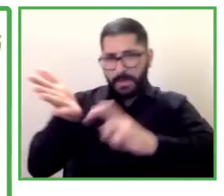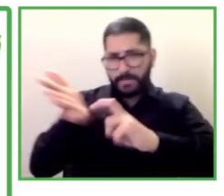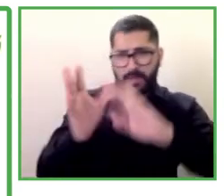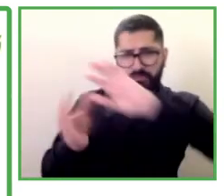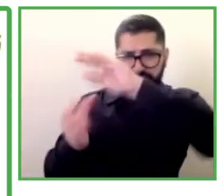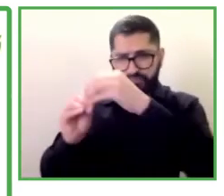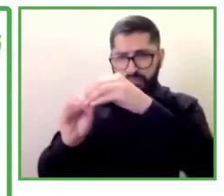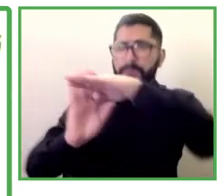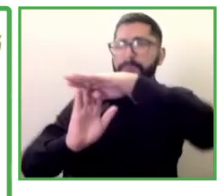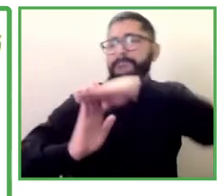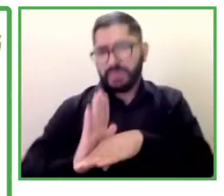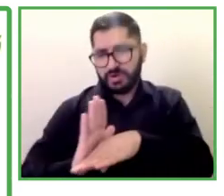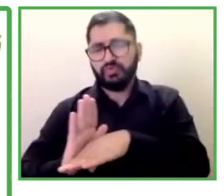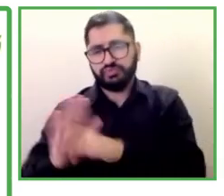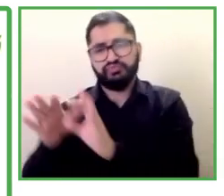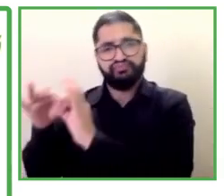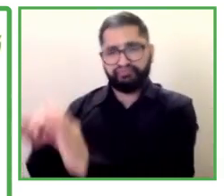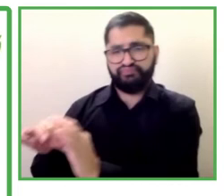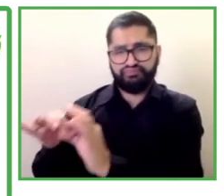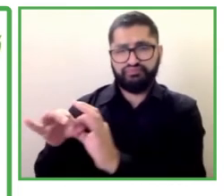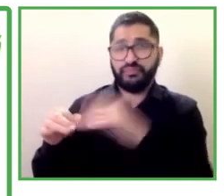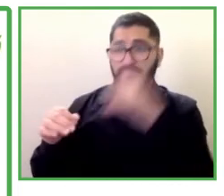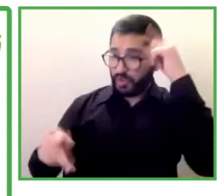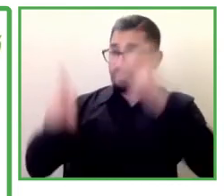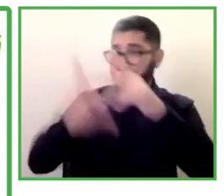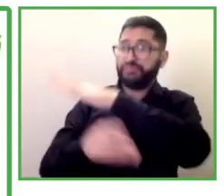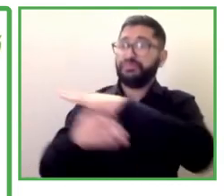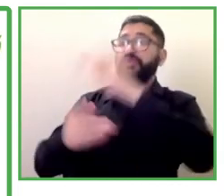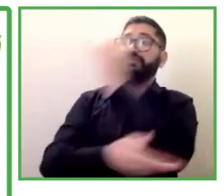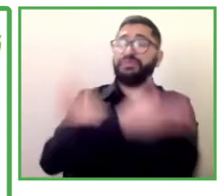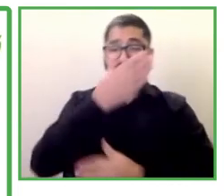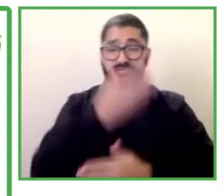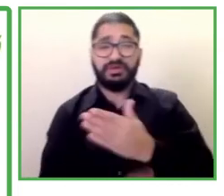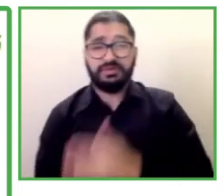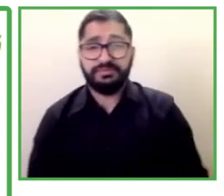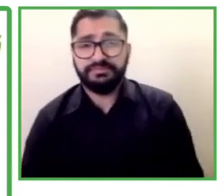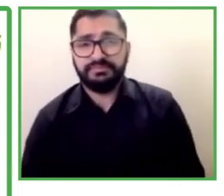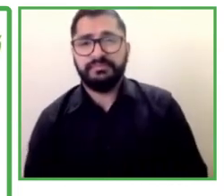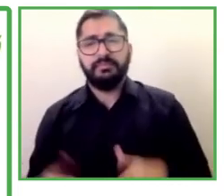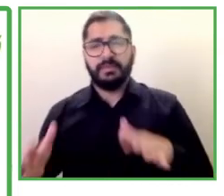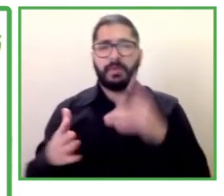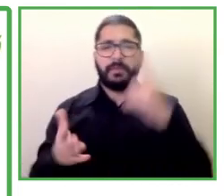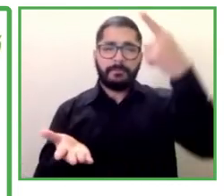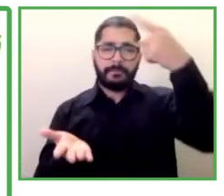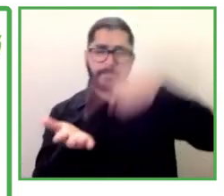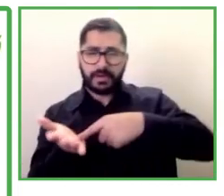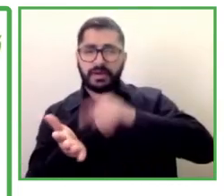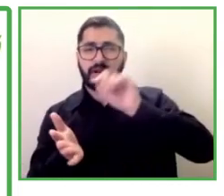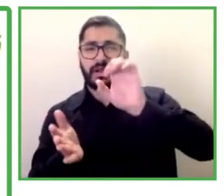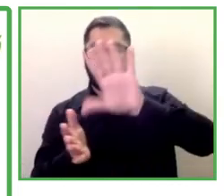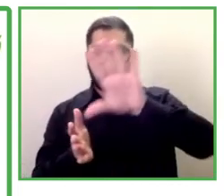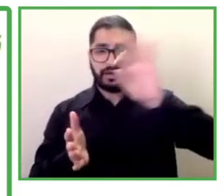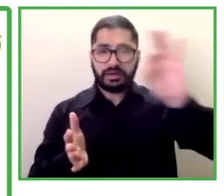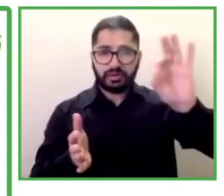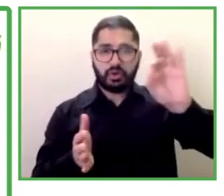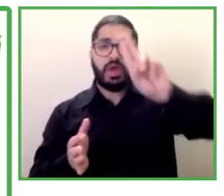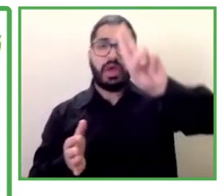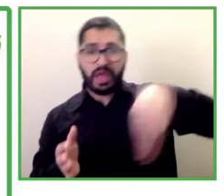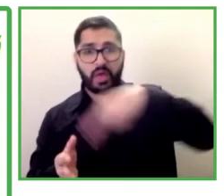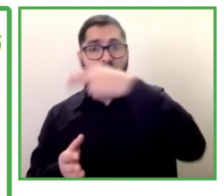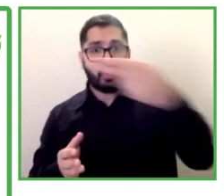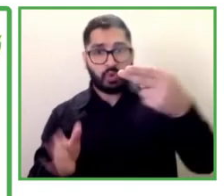indefinite contracts for people that have a disability. So it's 1,500 euros per year for